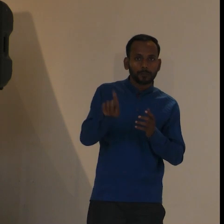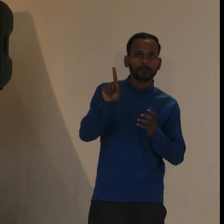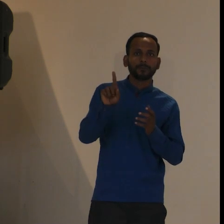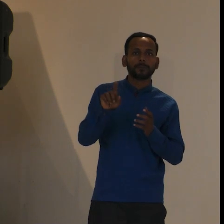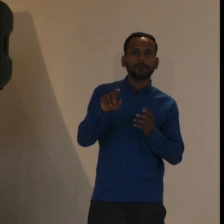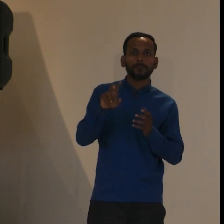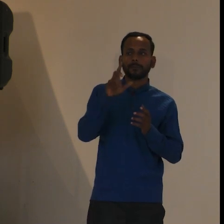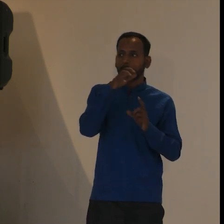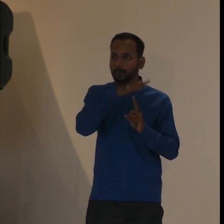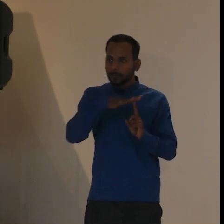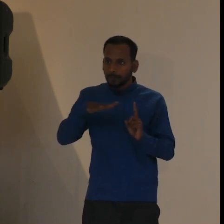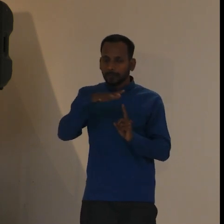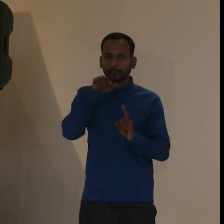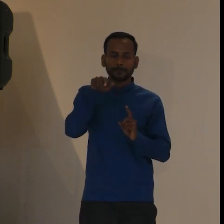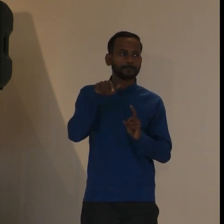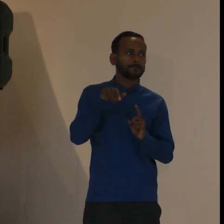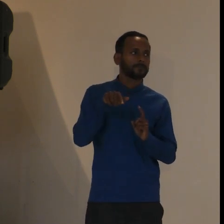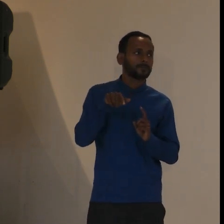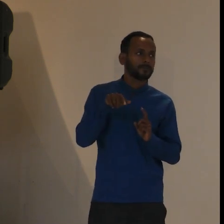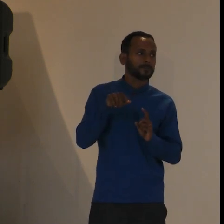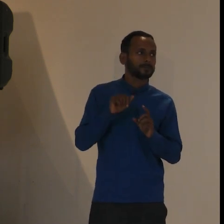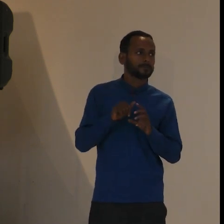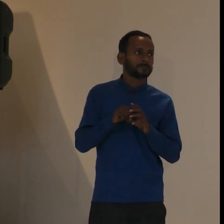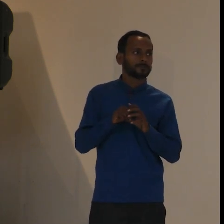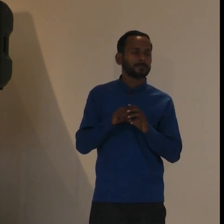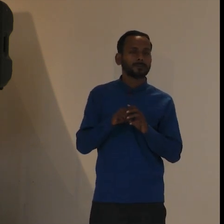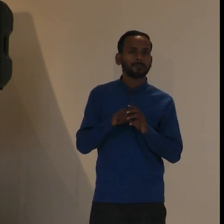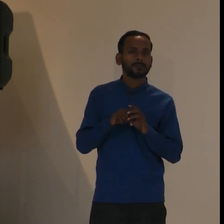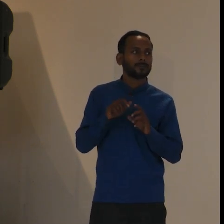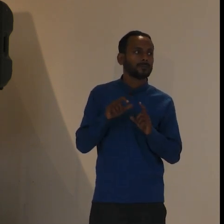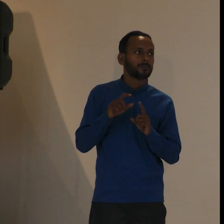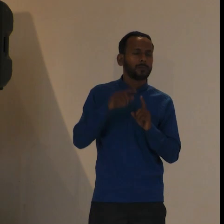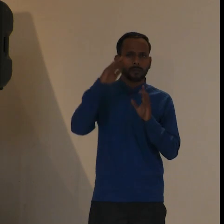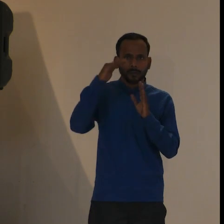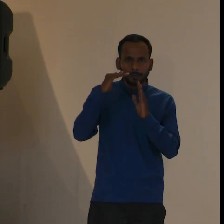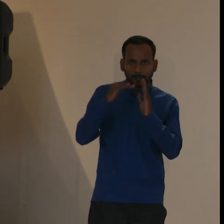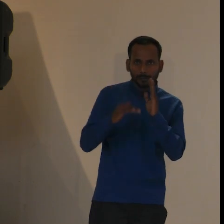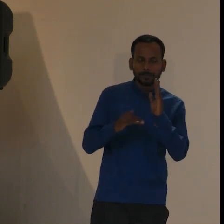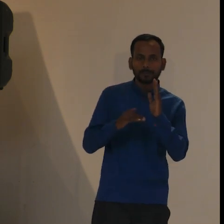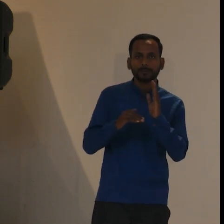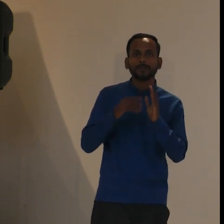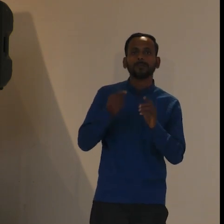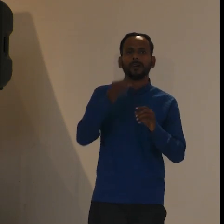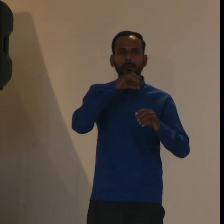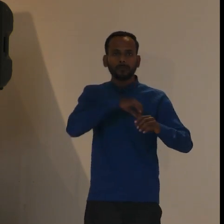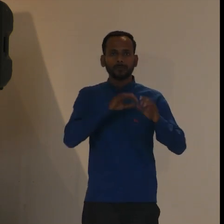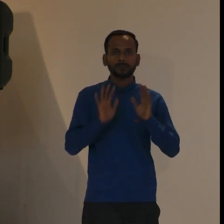the colonies, former colonies. It was nothing to do with the descendants of all of the beneficiaries of this act within the former